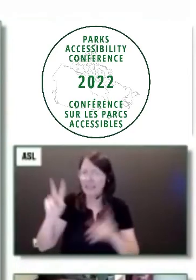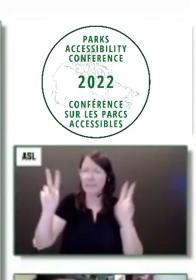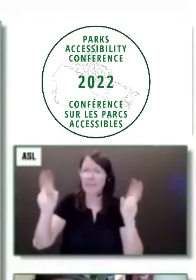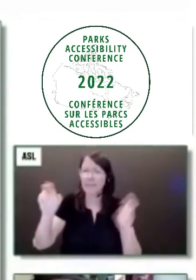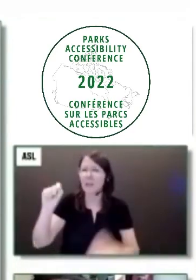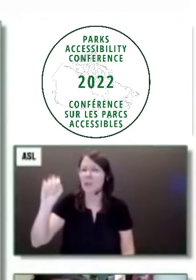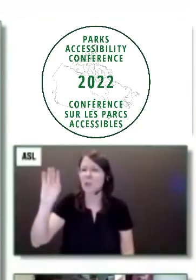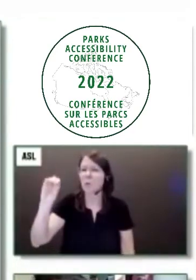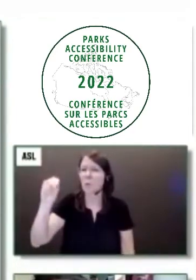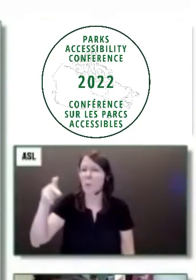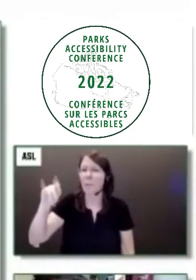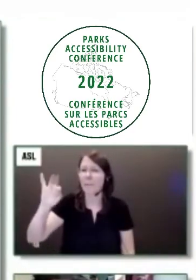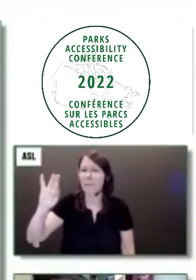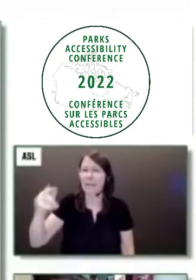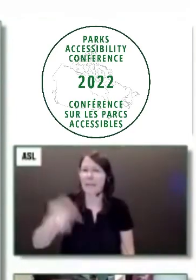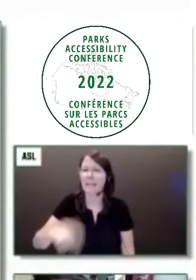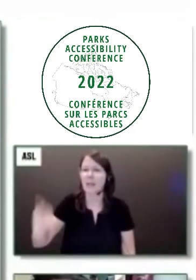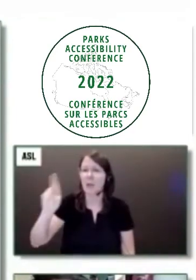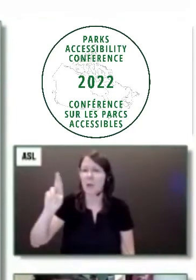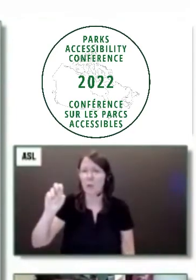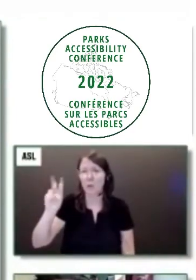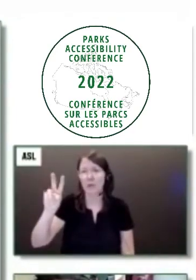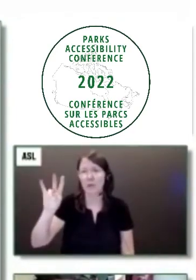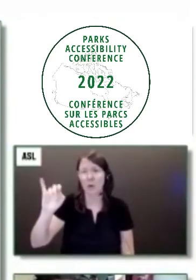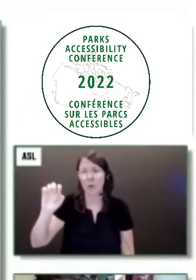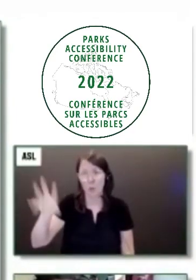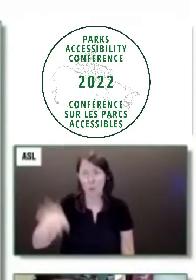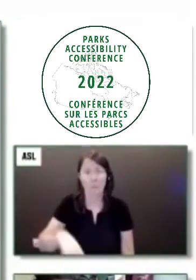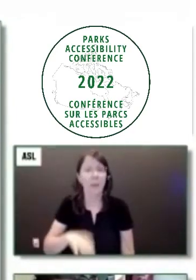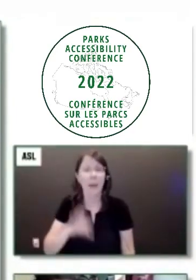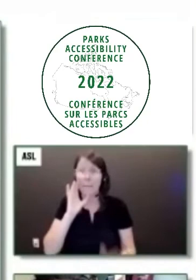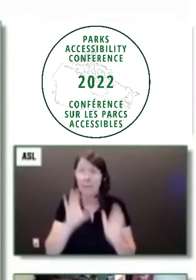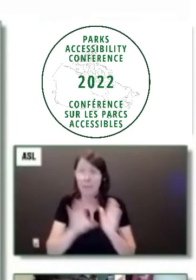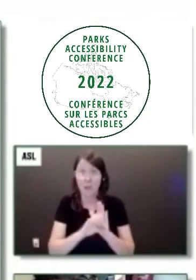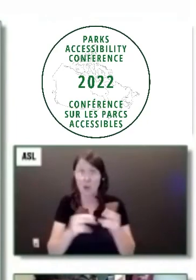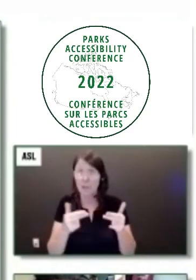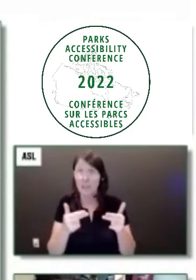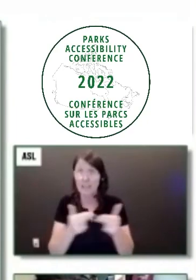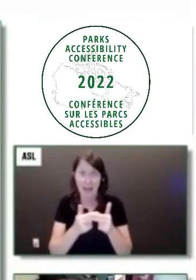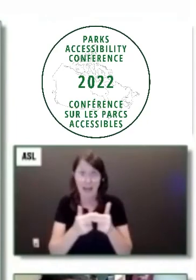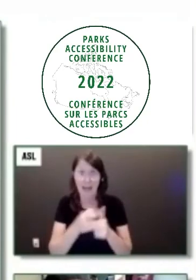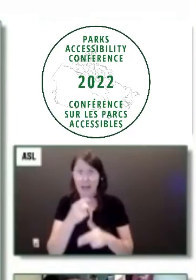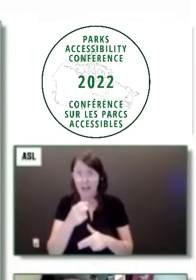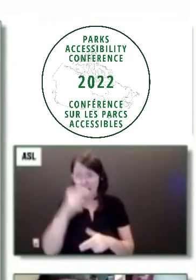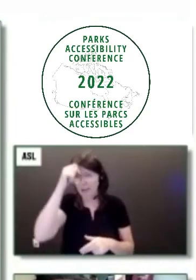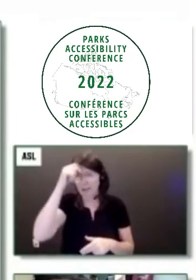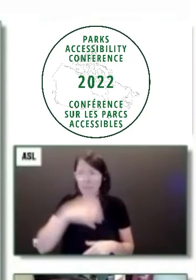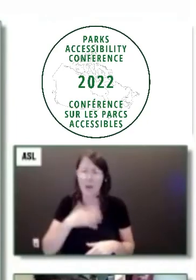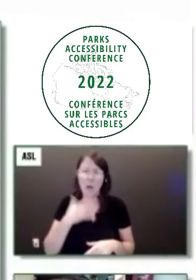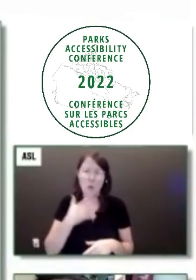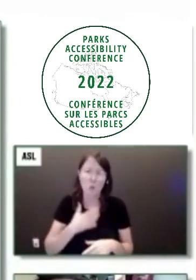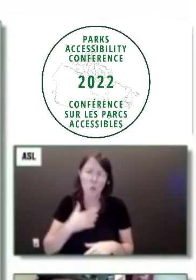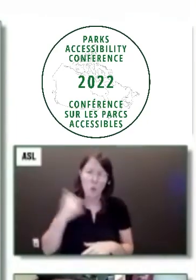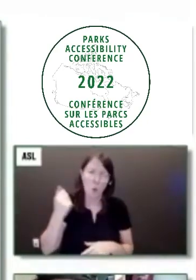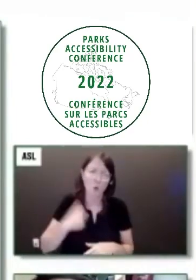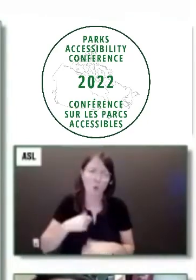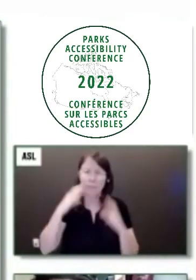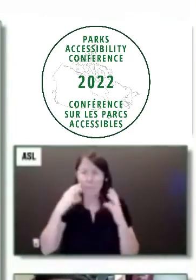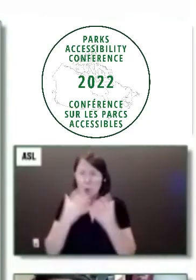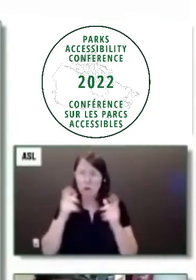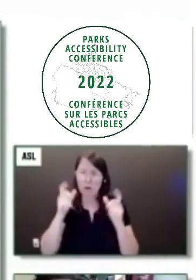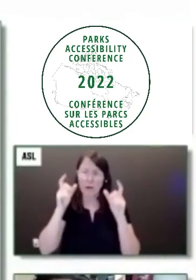So the picture on this slide is of an older gentleman wearing glasses with a beard. This is Mike Oliver, a